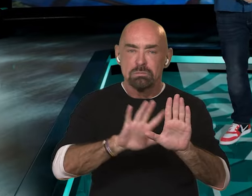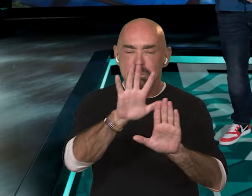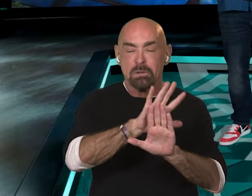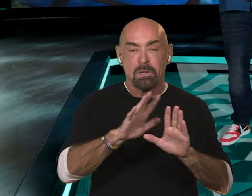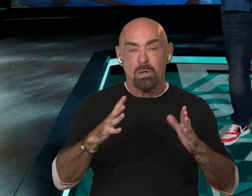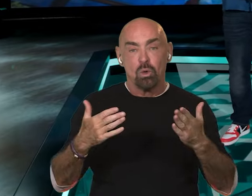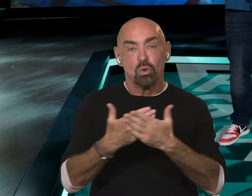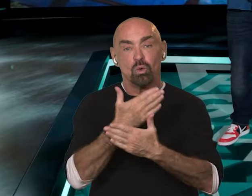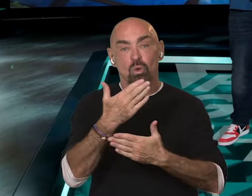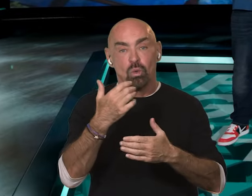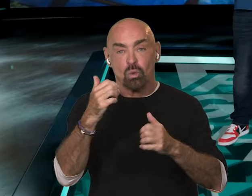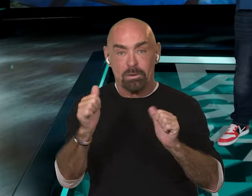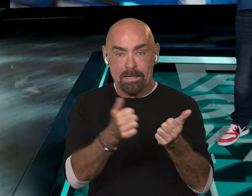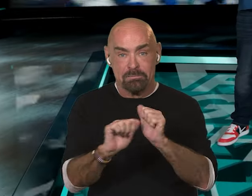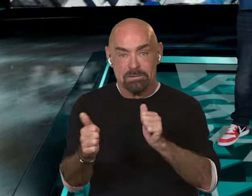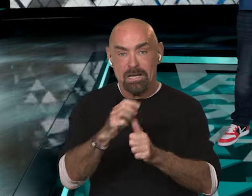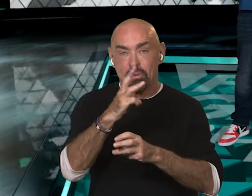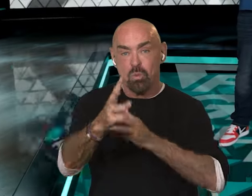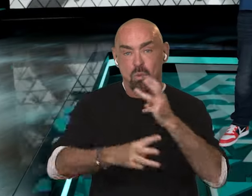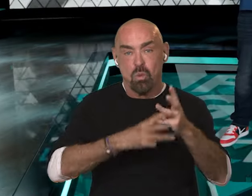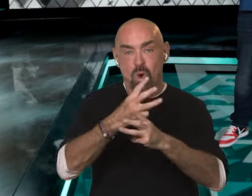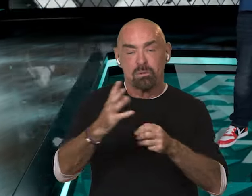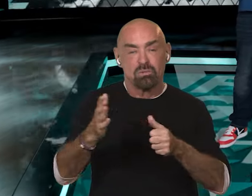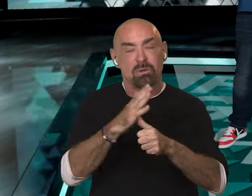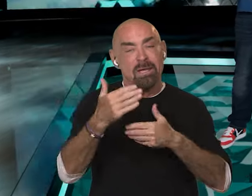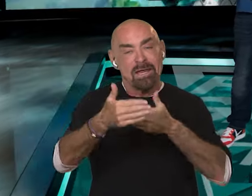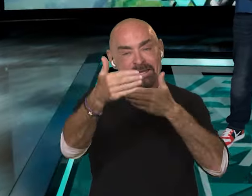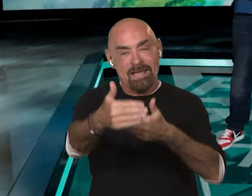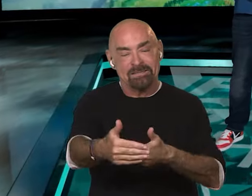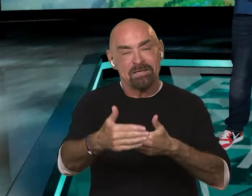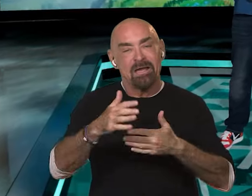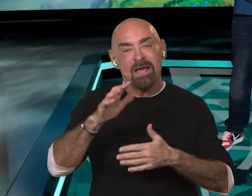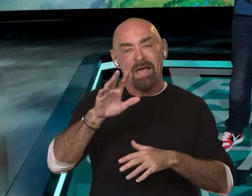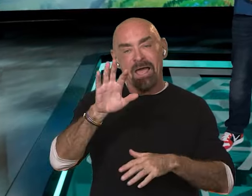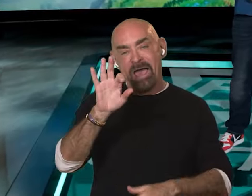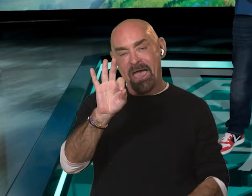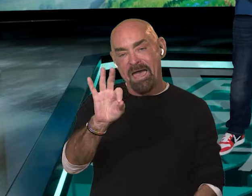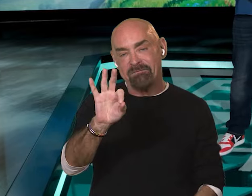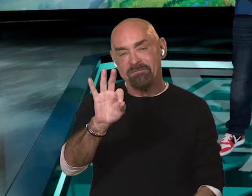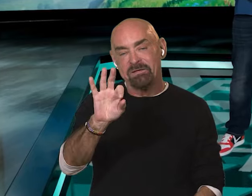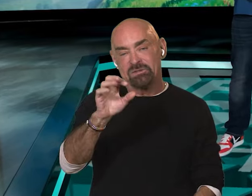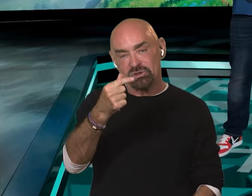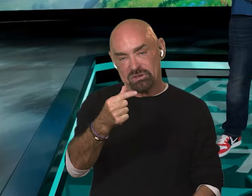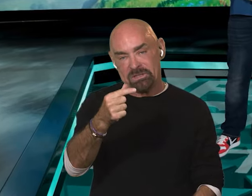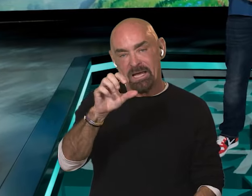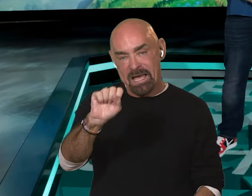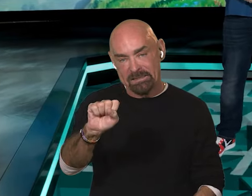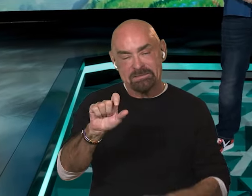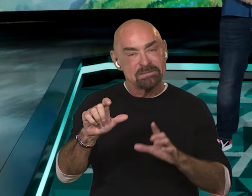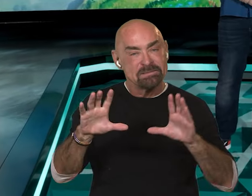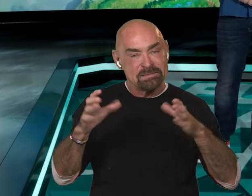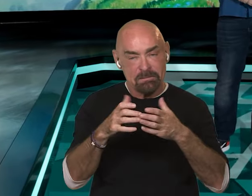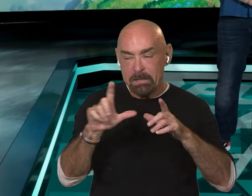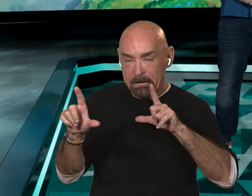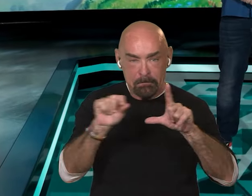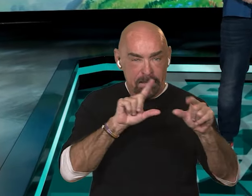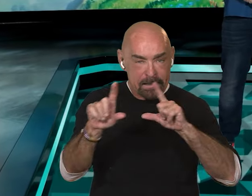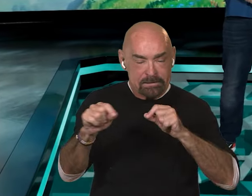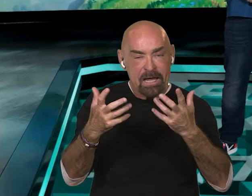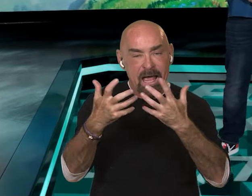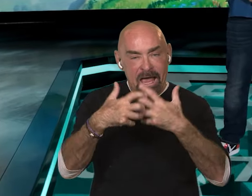games and some extra world premieres. For this next section, the FGS team handpicked some of the most